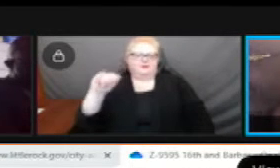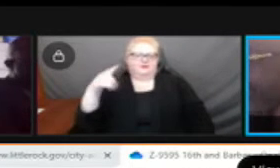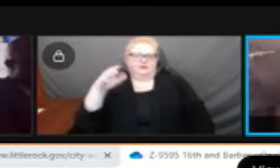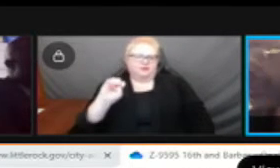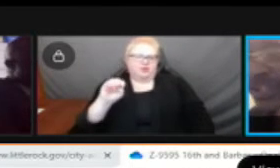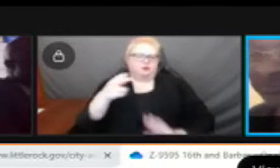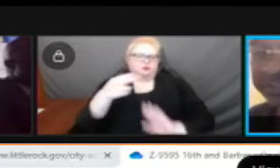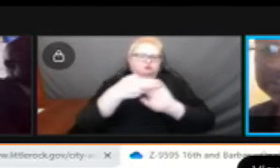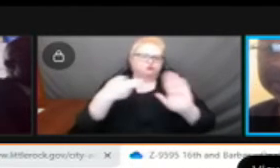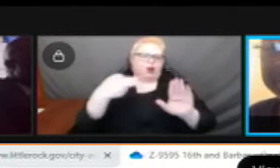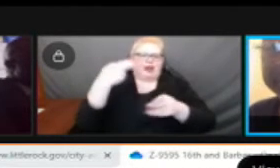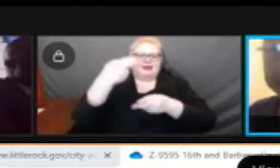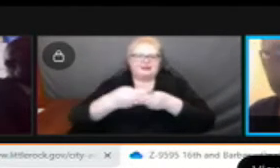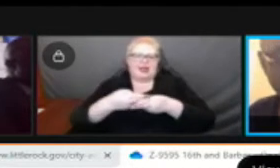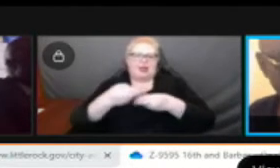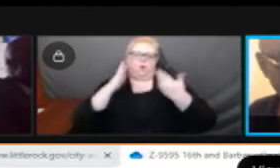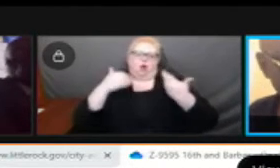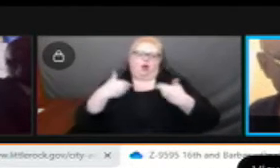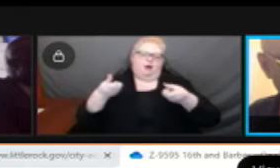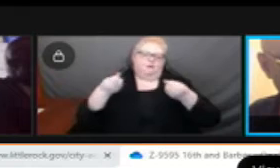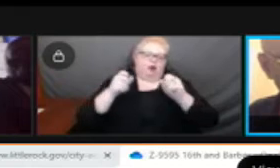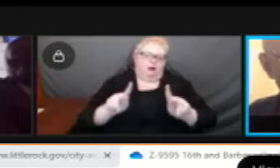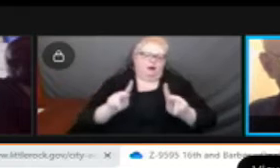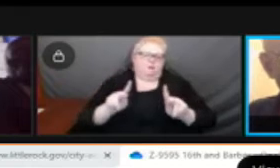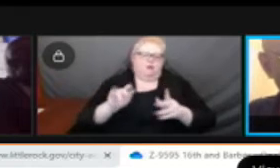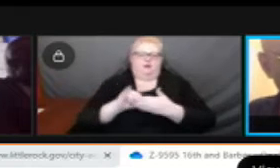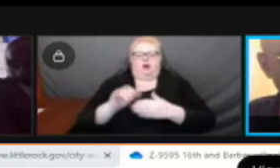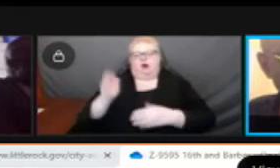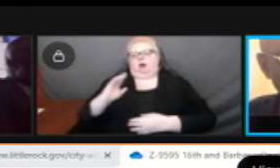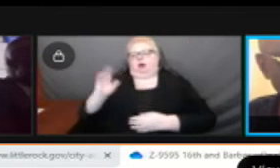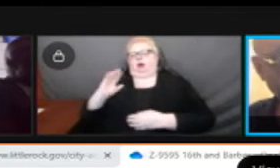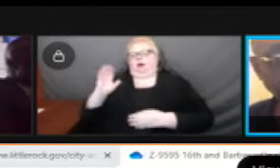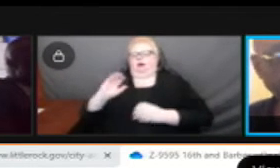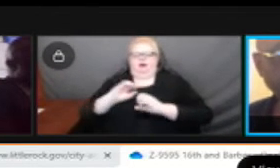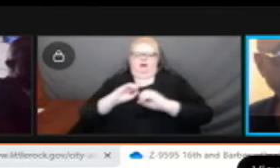other opportunities that none of us saw in the past. But